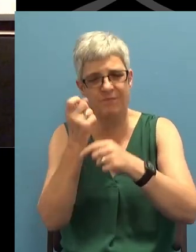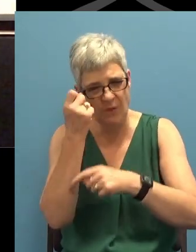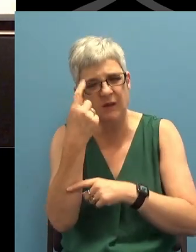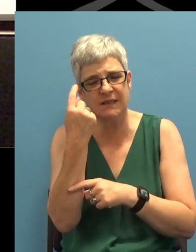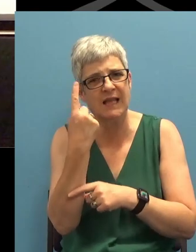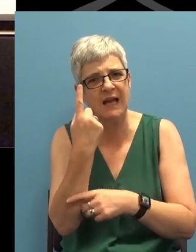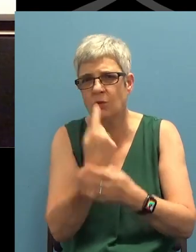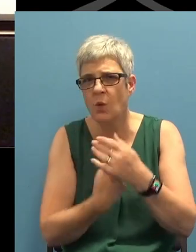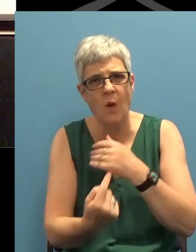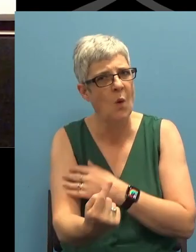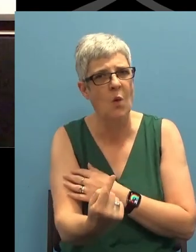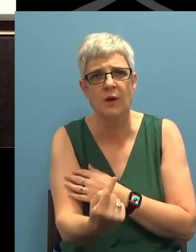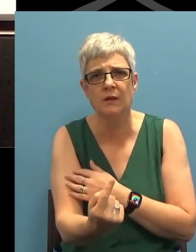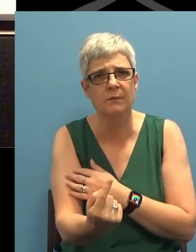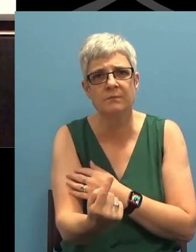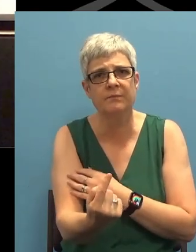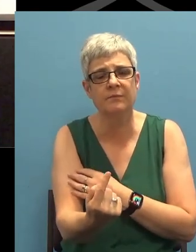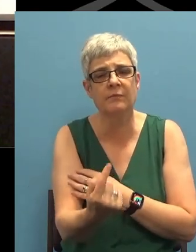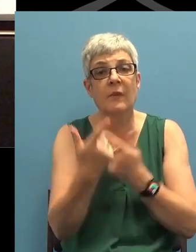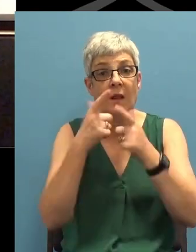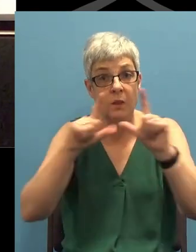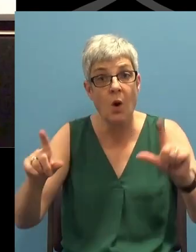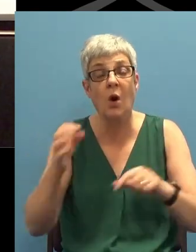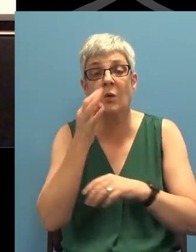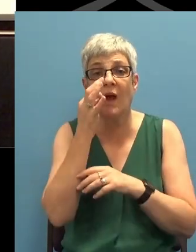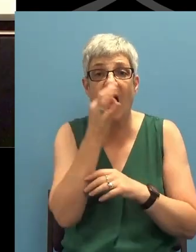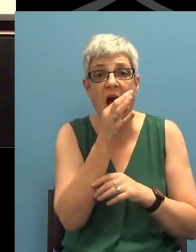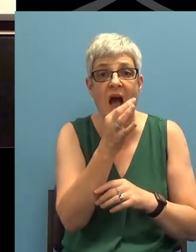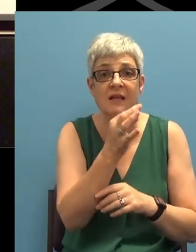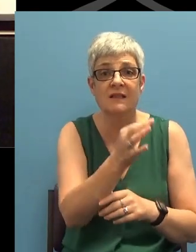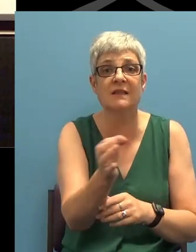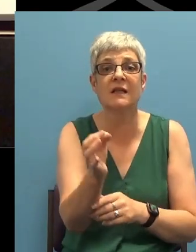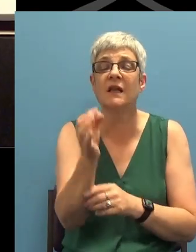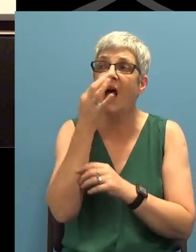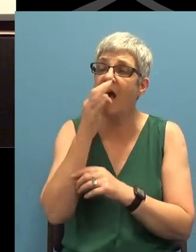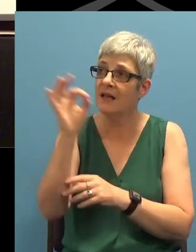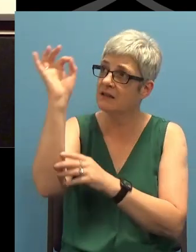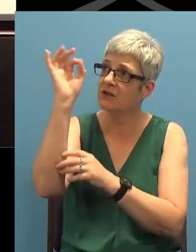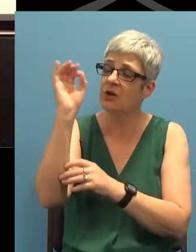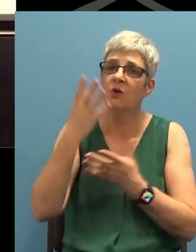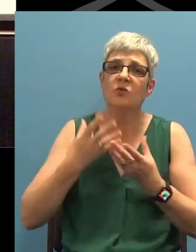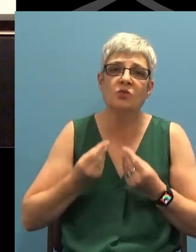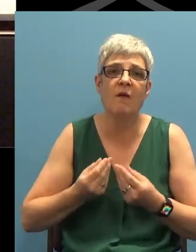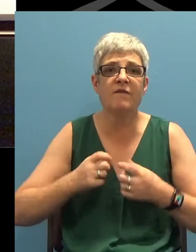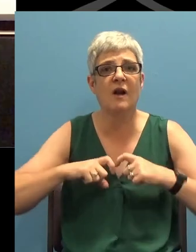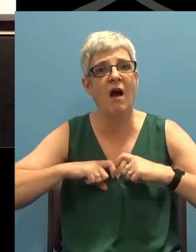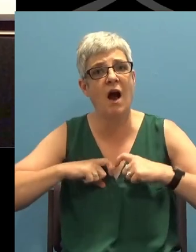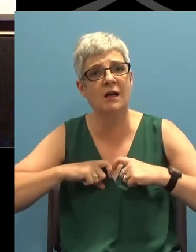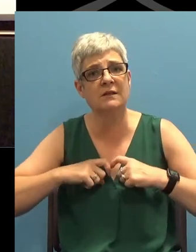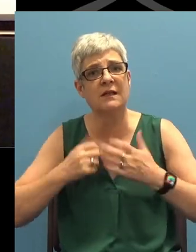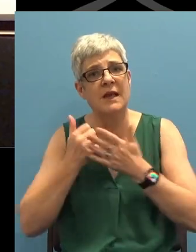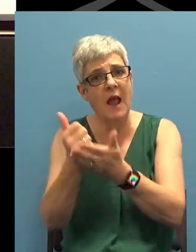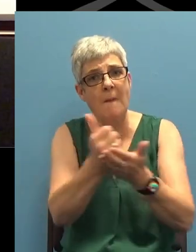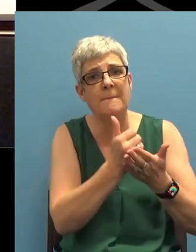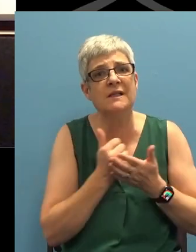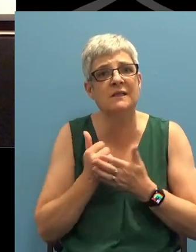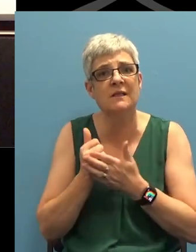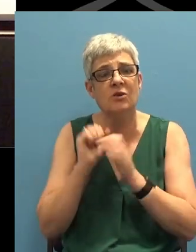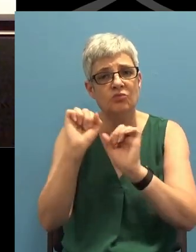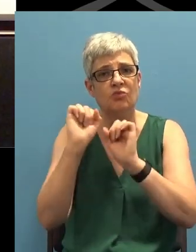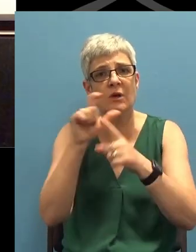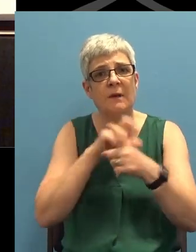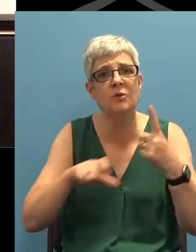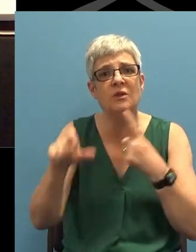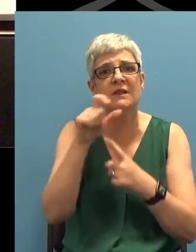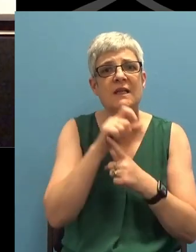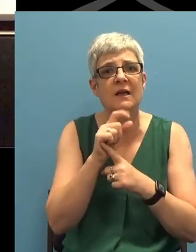not alone. And Lord, we ask that you would soften our hearts and help us as your community here on earth, that we might support and